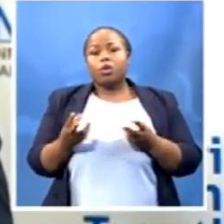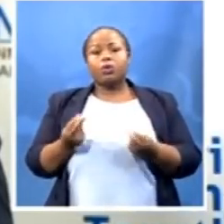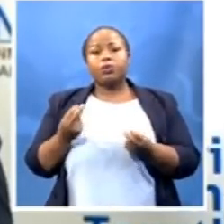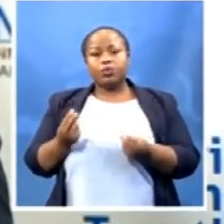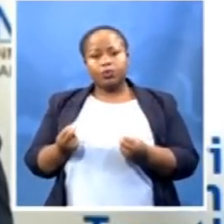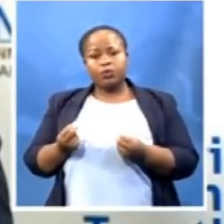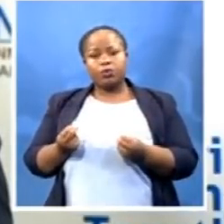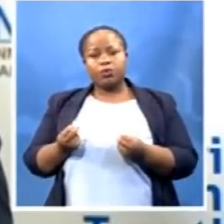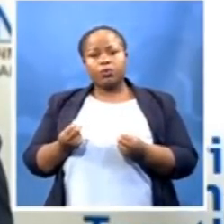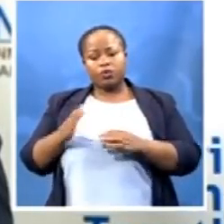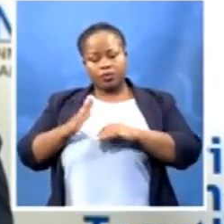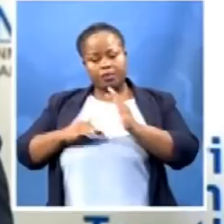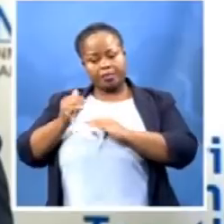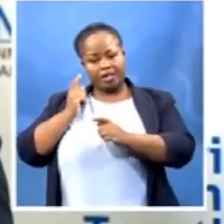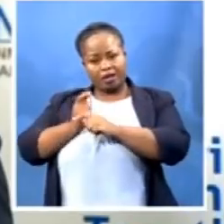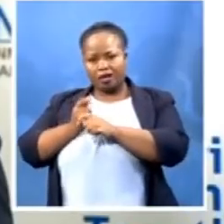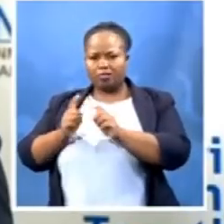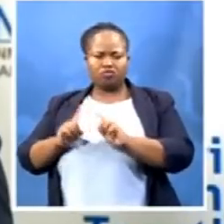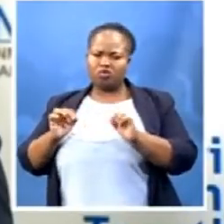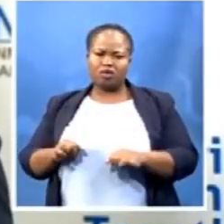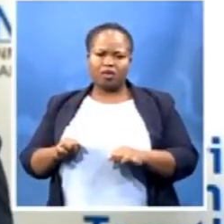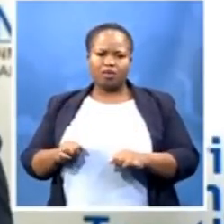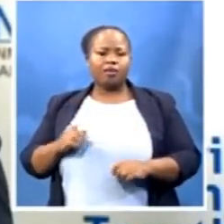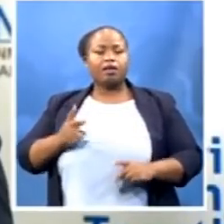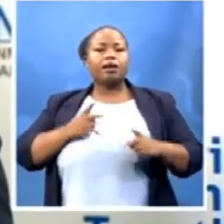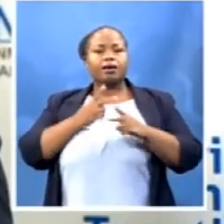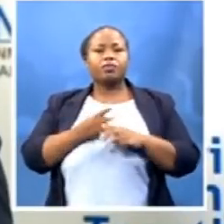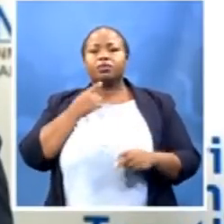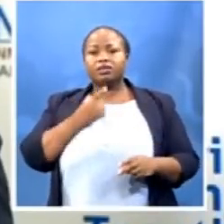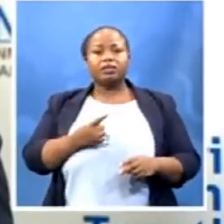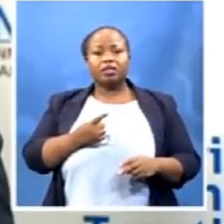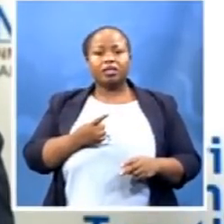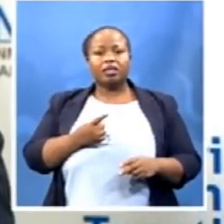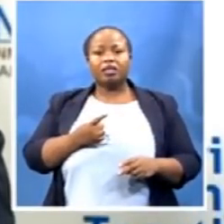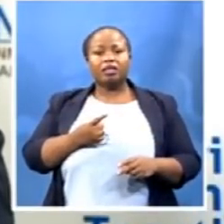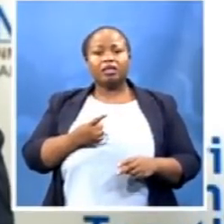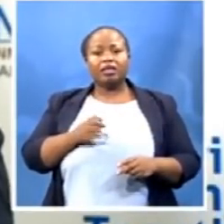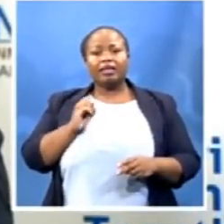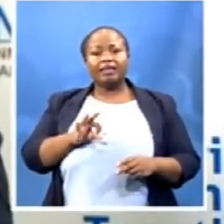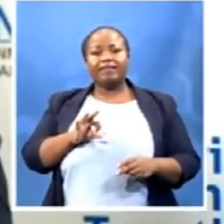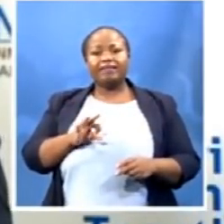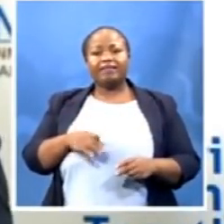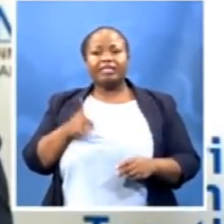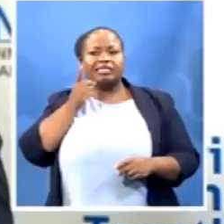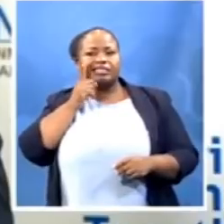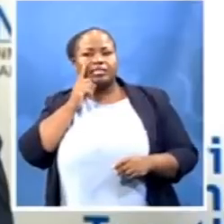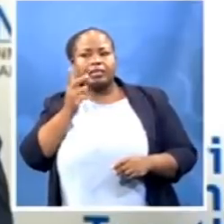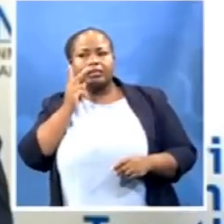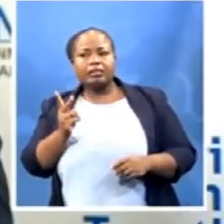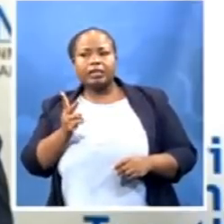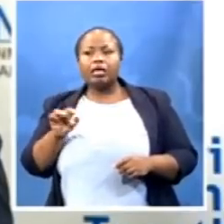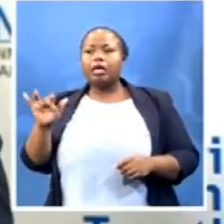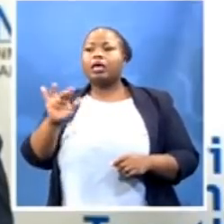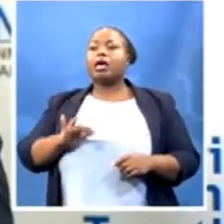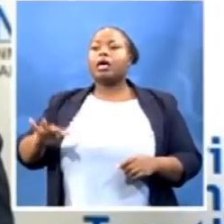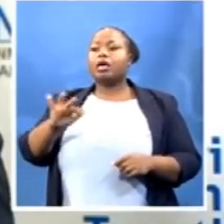a principled stance that we will not tolerate any opportunistic illegality, and as such, we will unleash the full